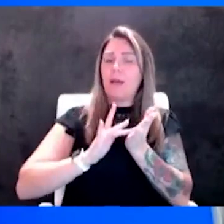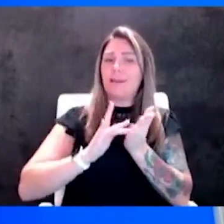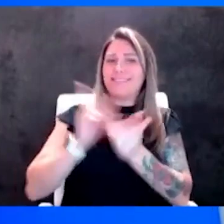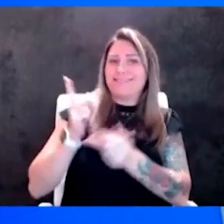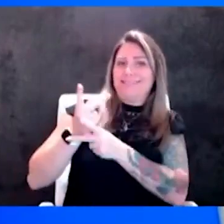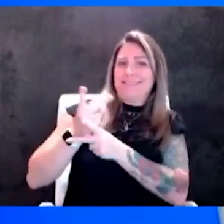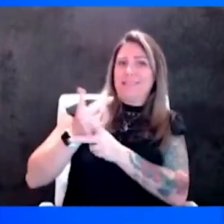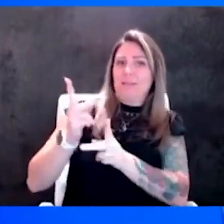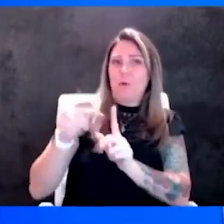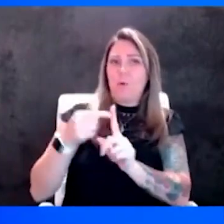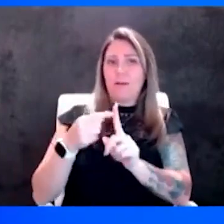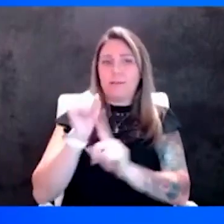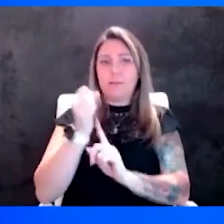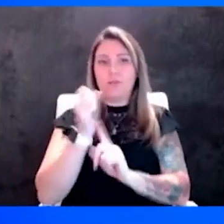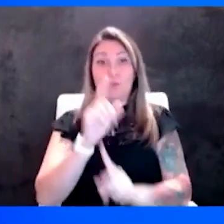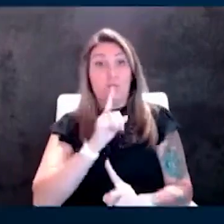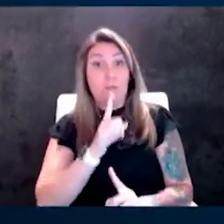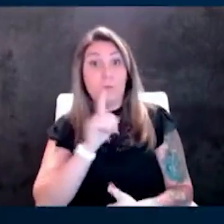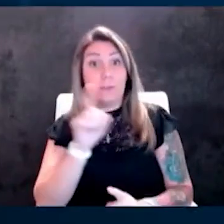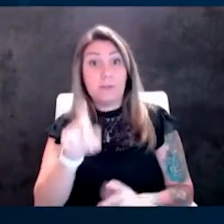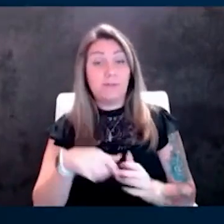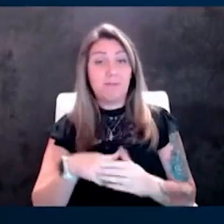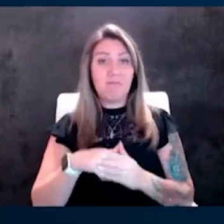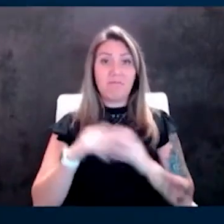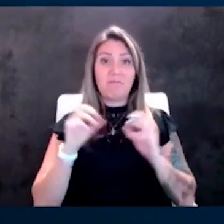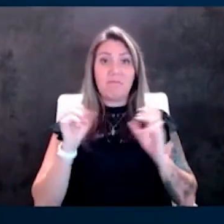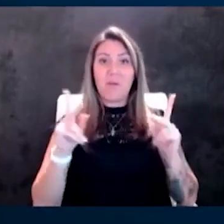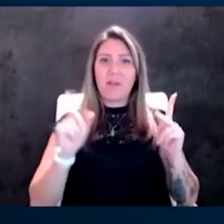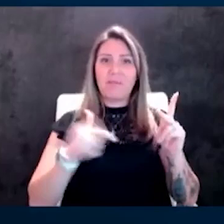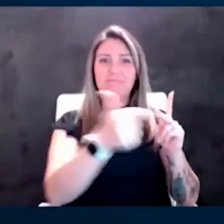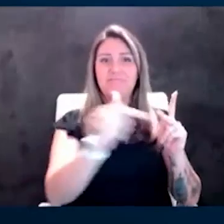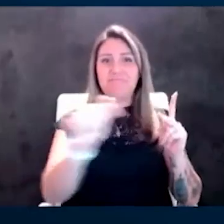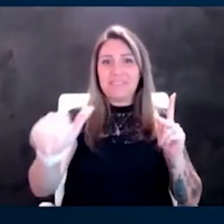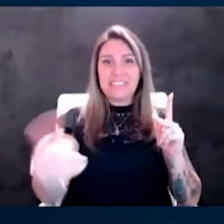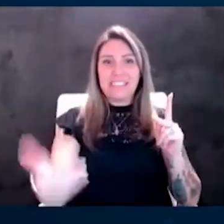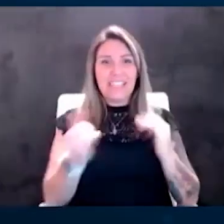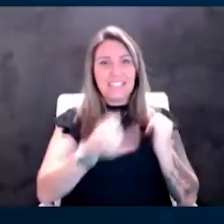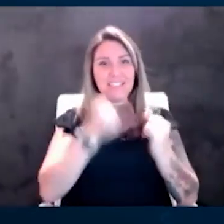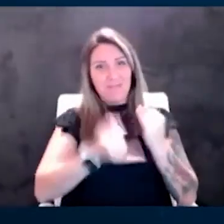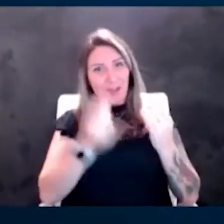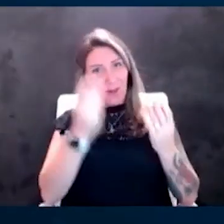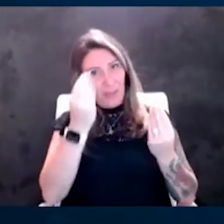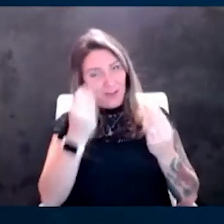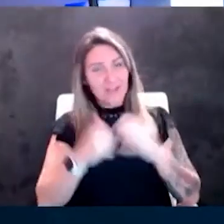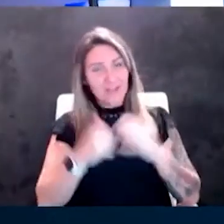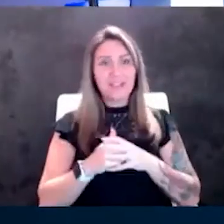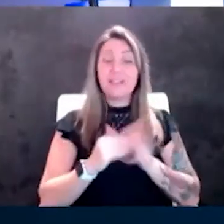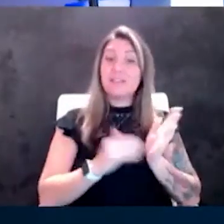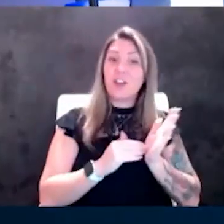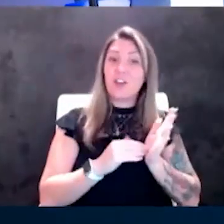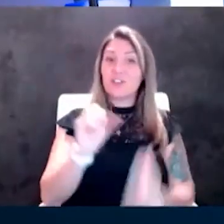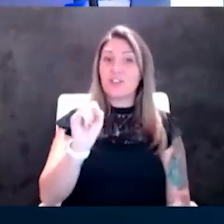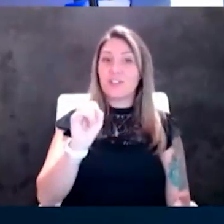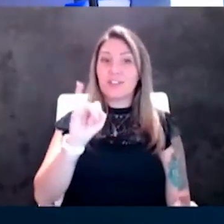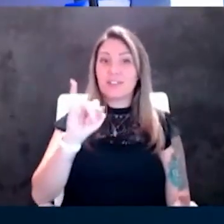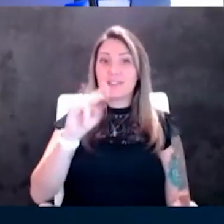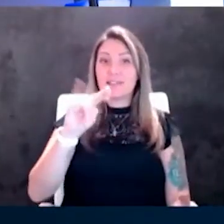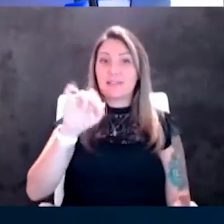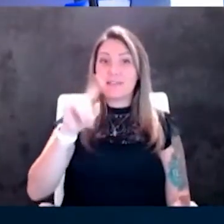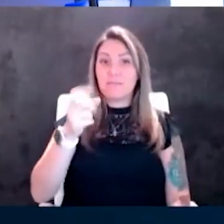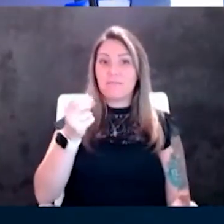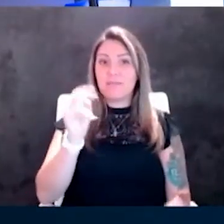needed. All right, let's turn to our guests and get final thoughts from everyone. Dr. Simpson, I'm going to start with you. Okay. And by the